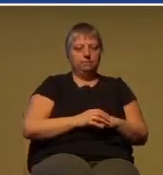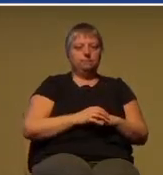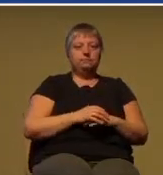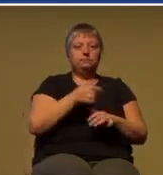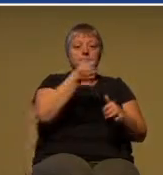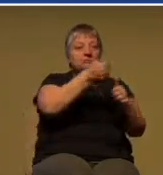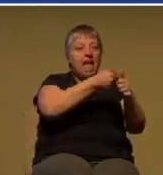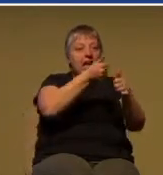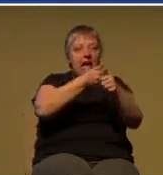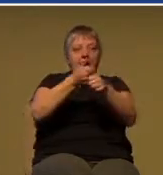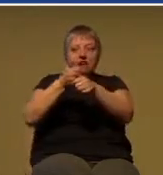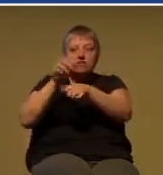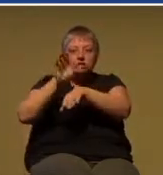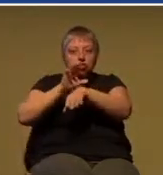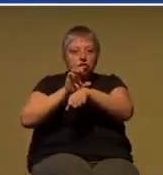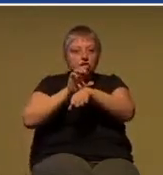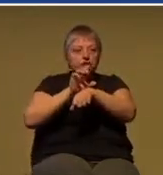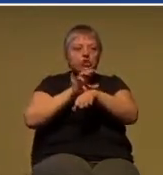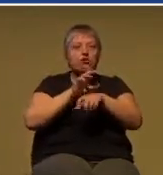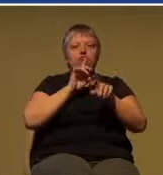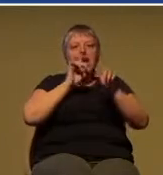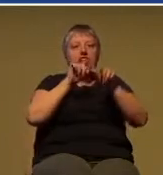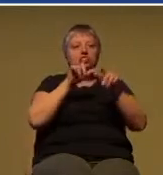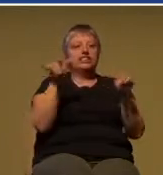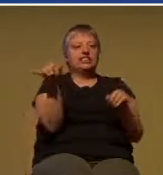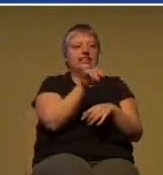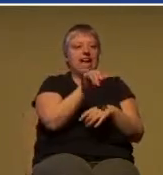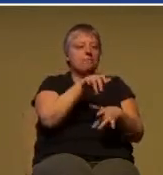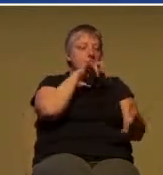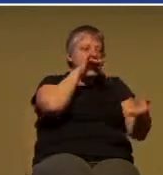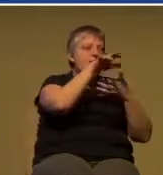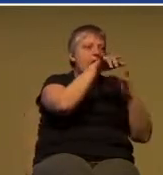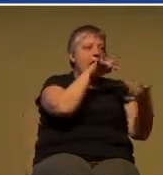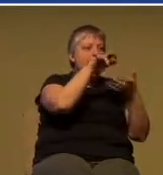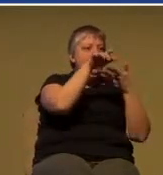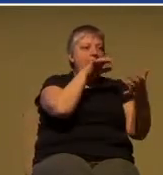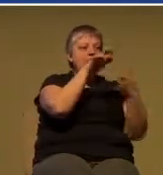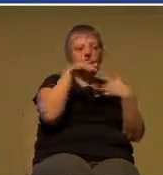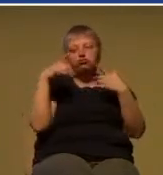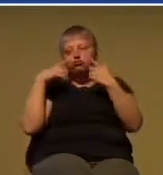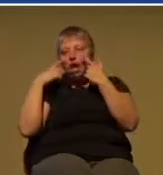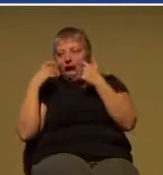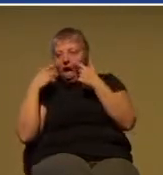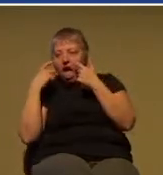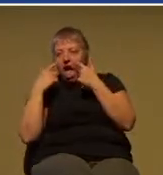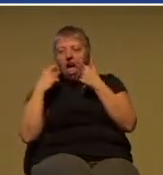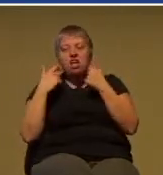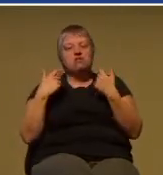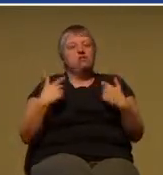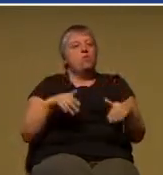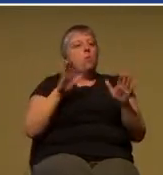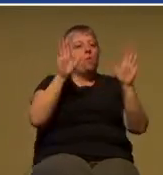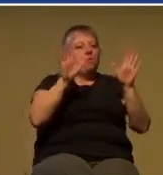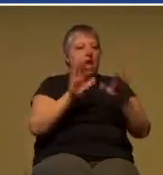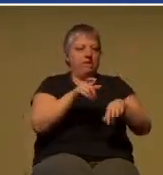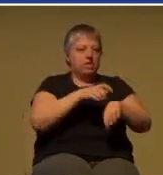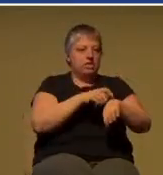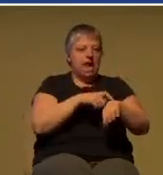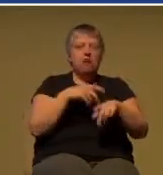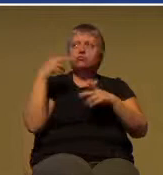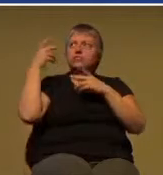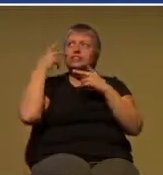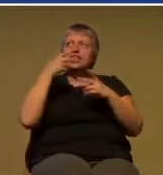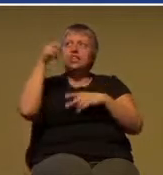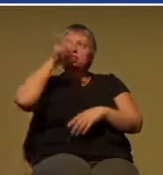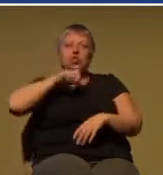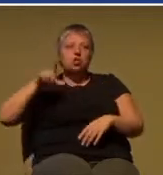same. People laugh, they cry, they just have a wonderful time, and we see the Lord's hand in this